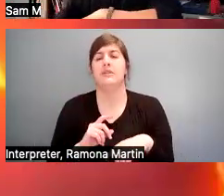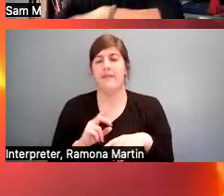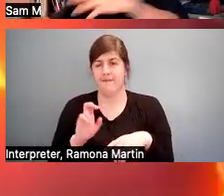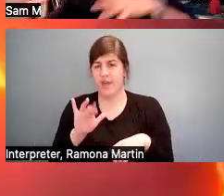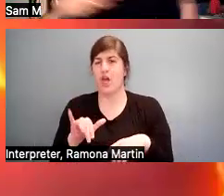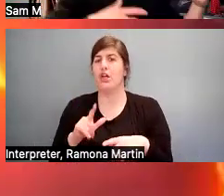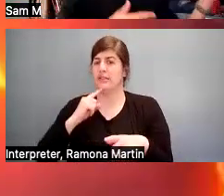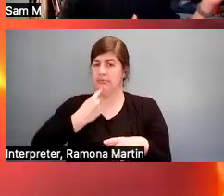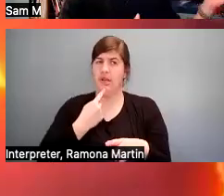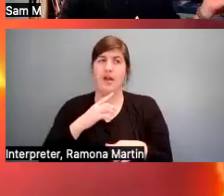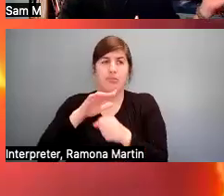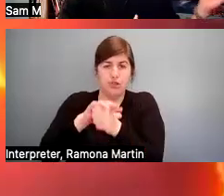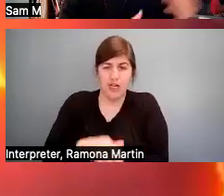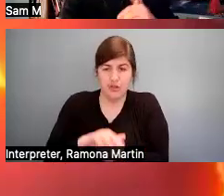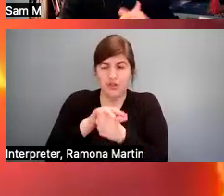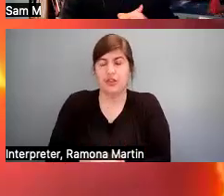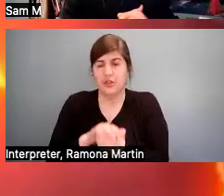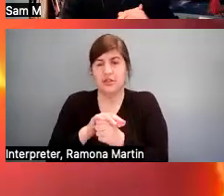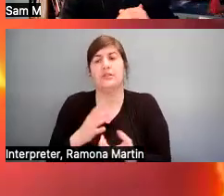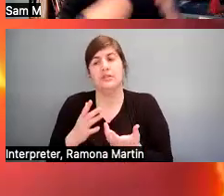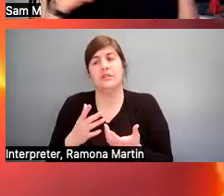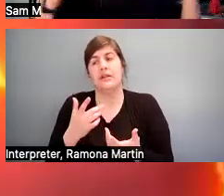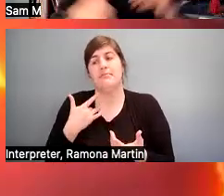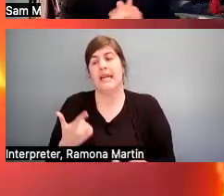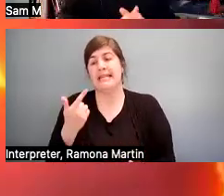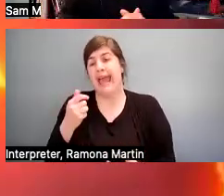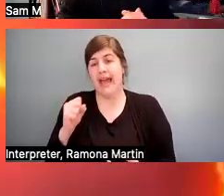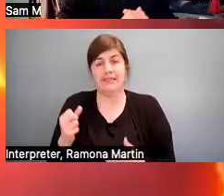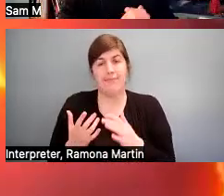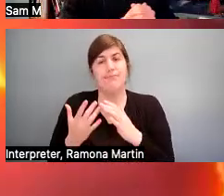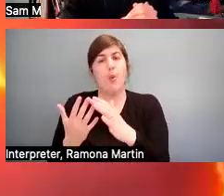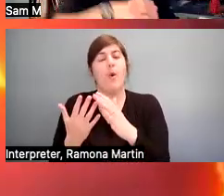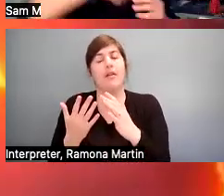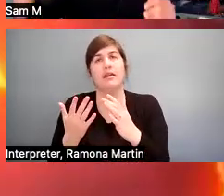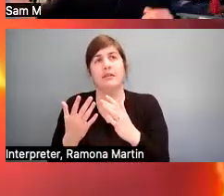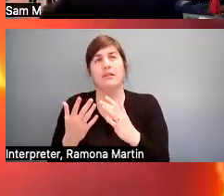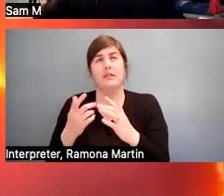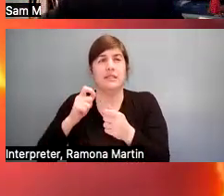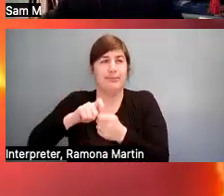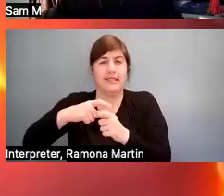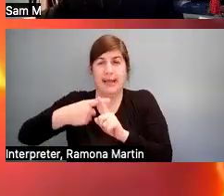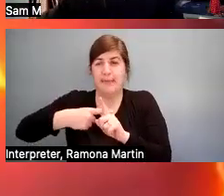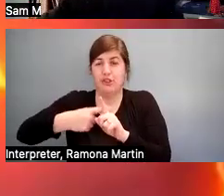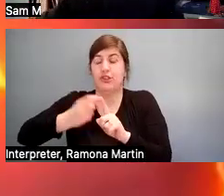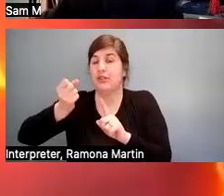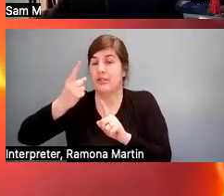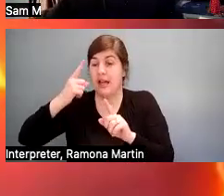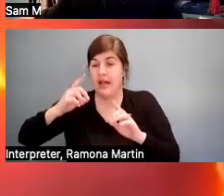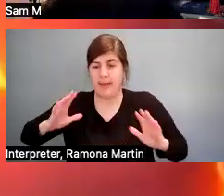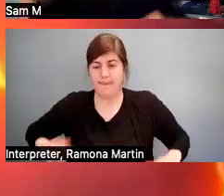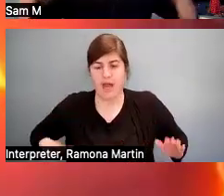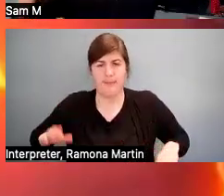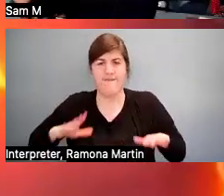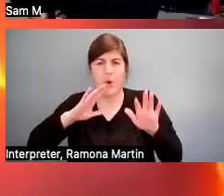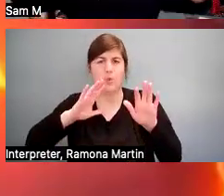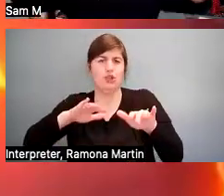doesn't erupt as gas as we know it. So normally gas boils at a certain temperature. It boils much, much higher at the bottom of the ocean.